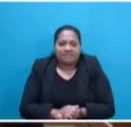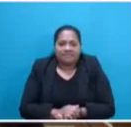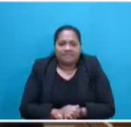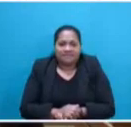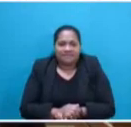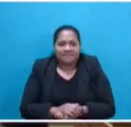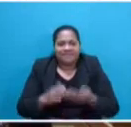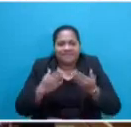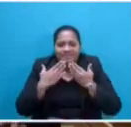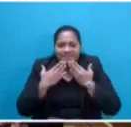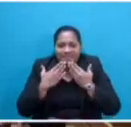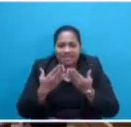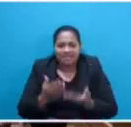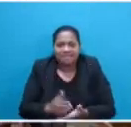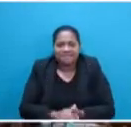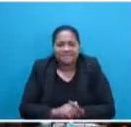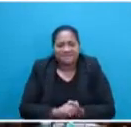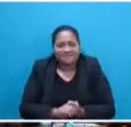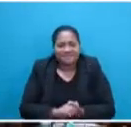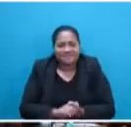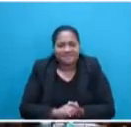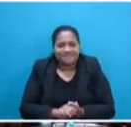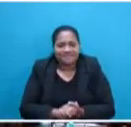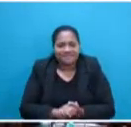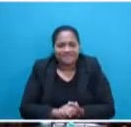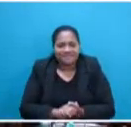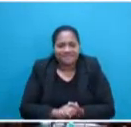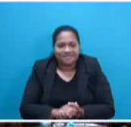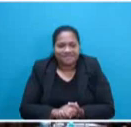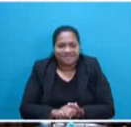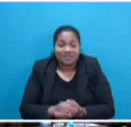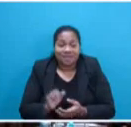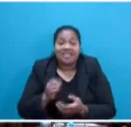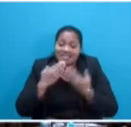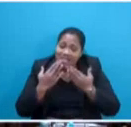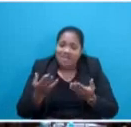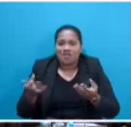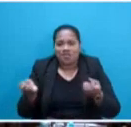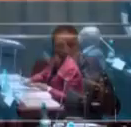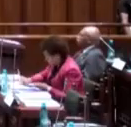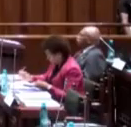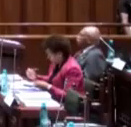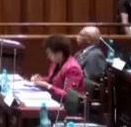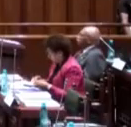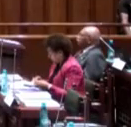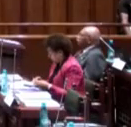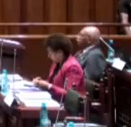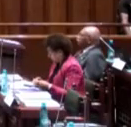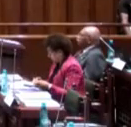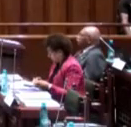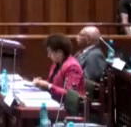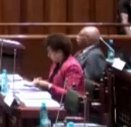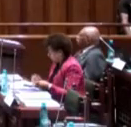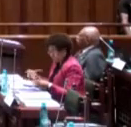I thank the Honourable Prime Minister for his contribution to the debate. Honourable members, before